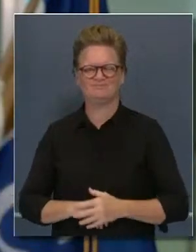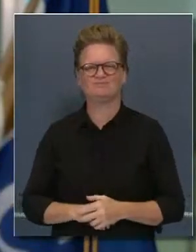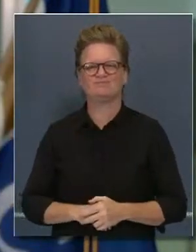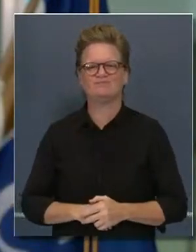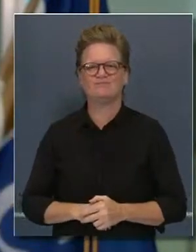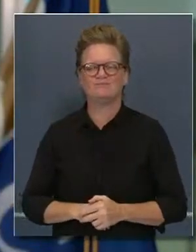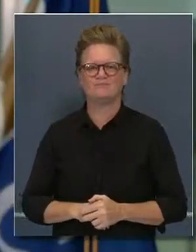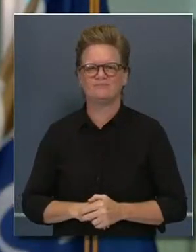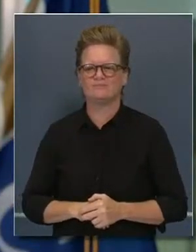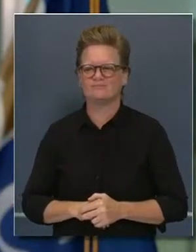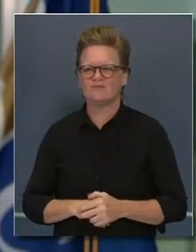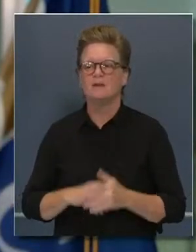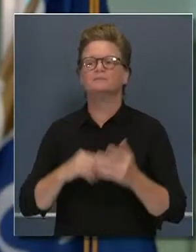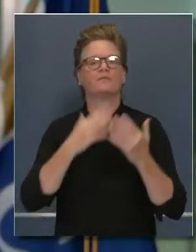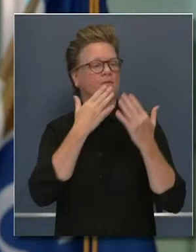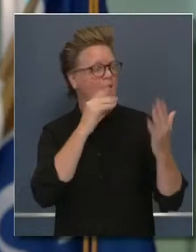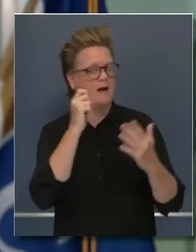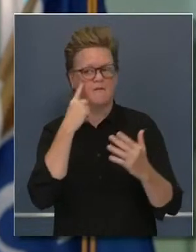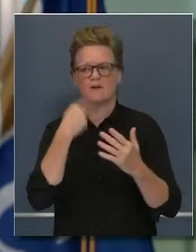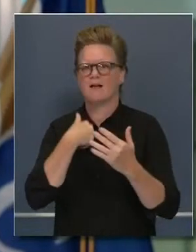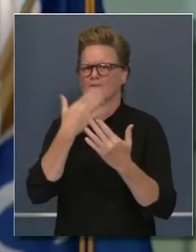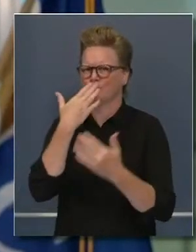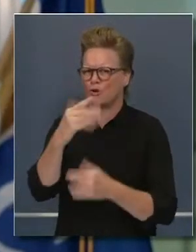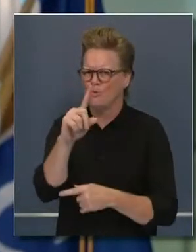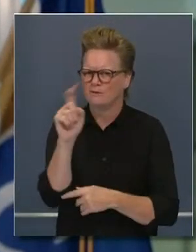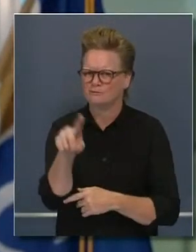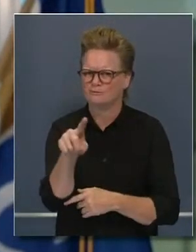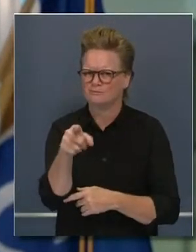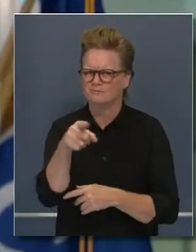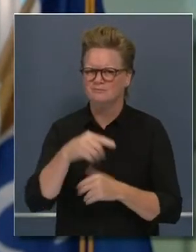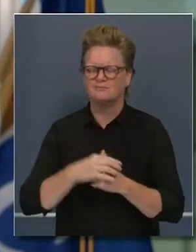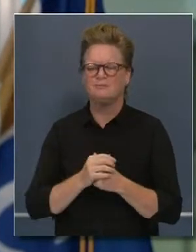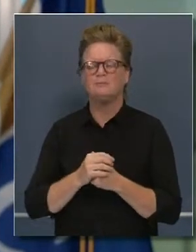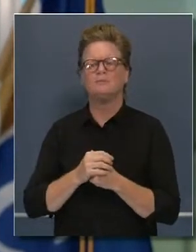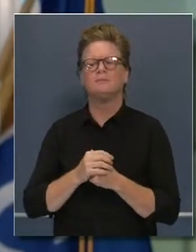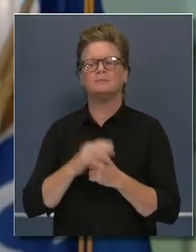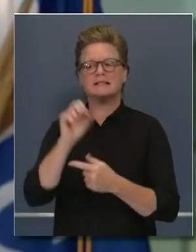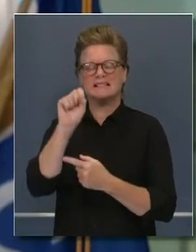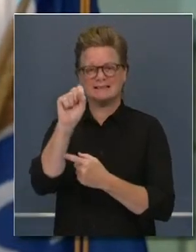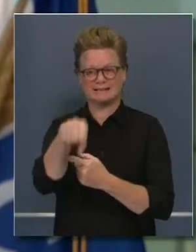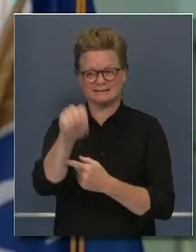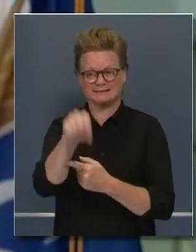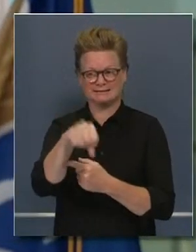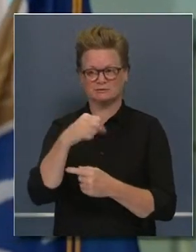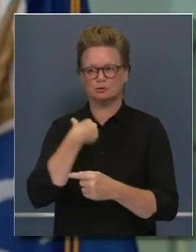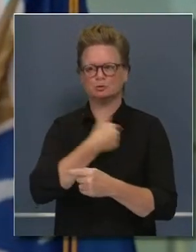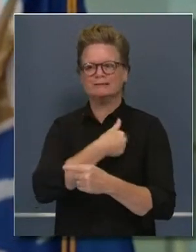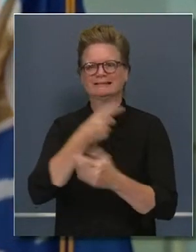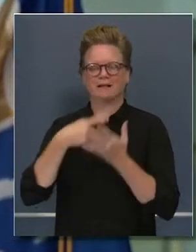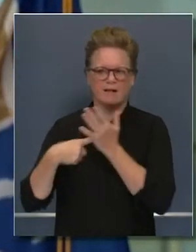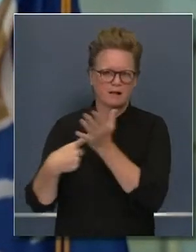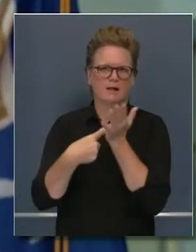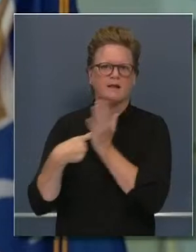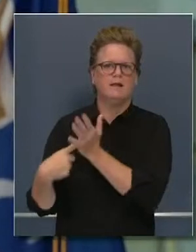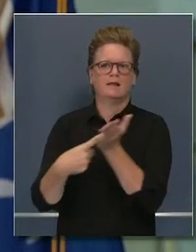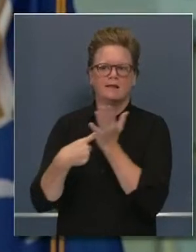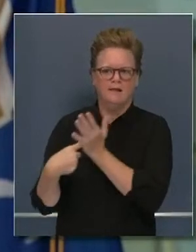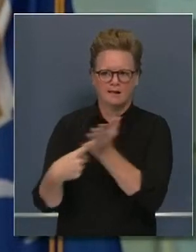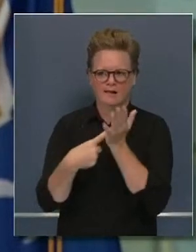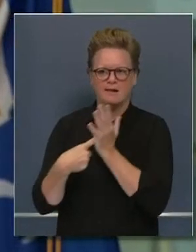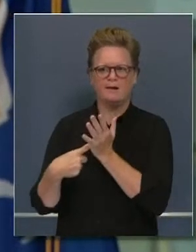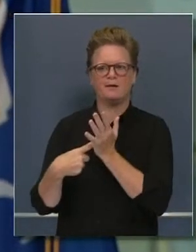Thanks again, Governor, and thank you for the question. We've been talking through this one quite a bit with a number